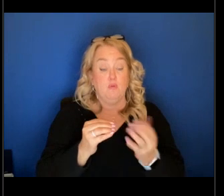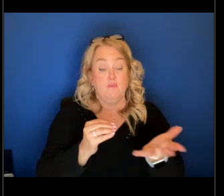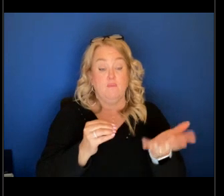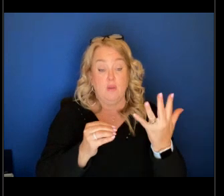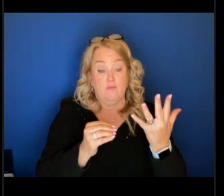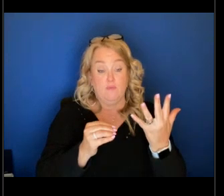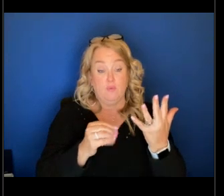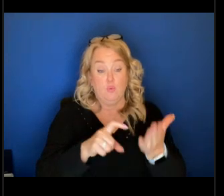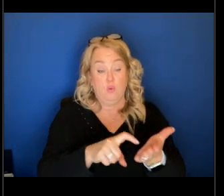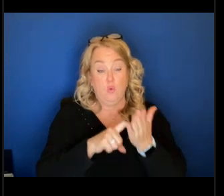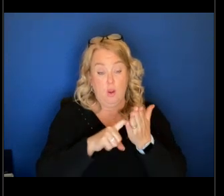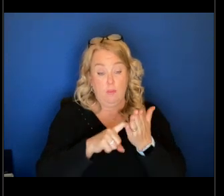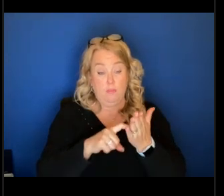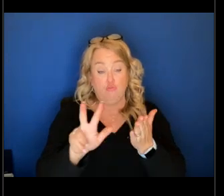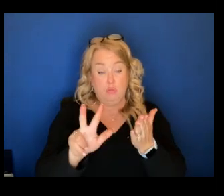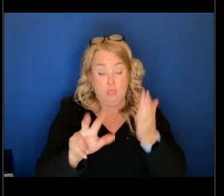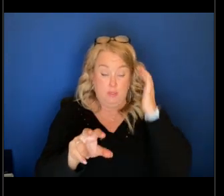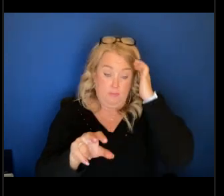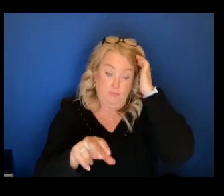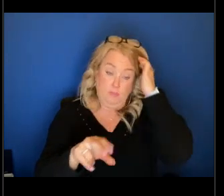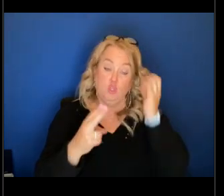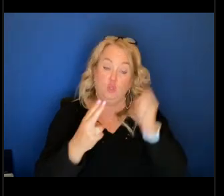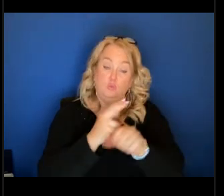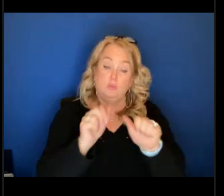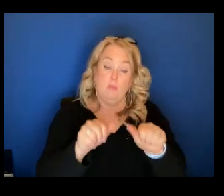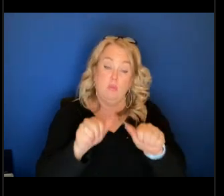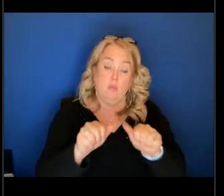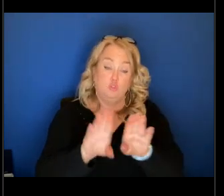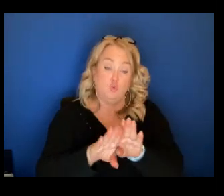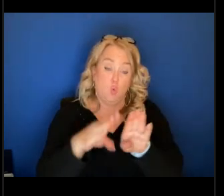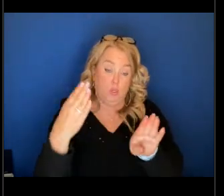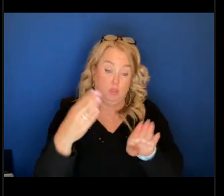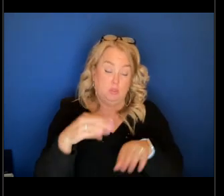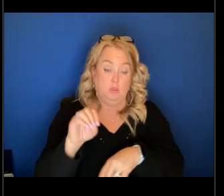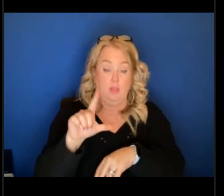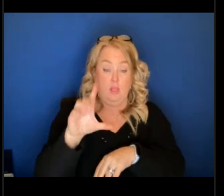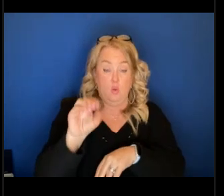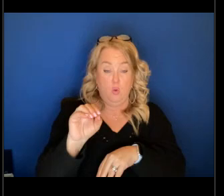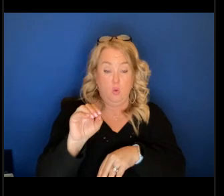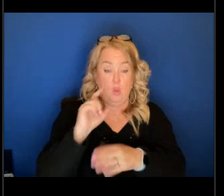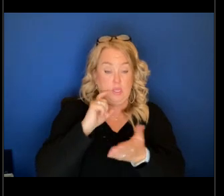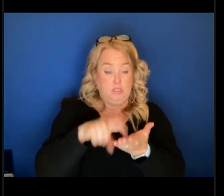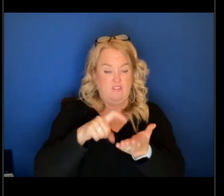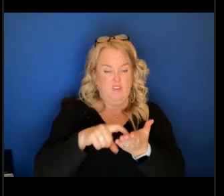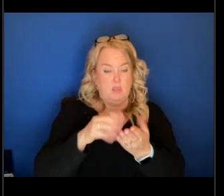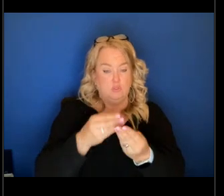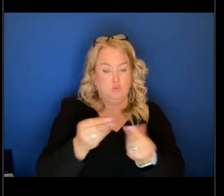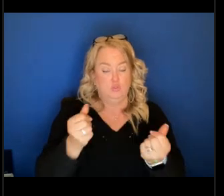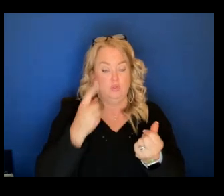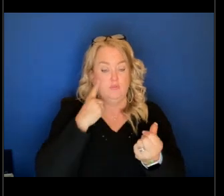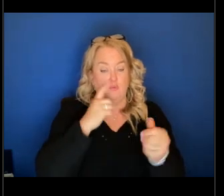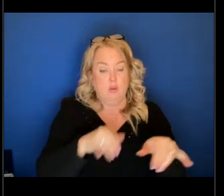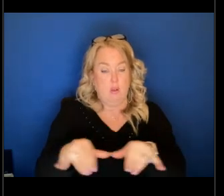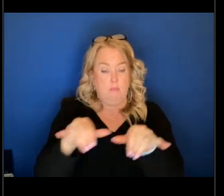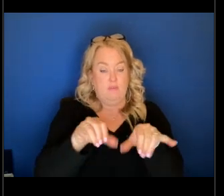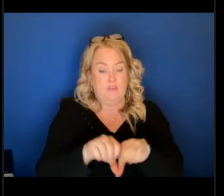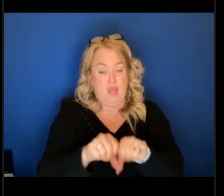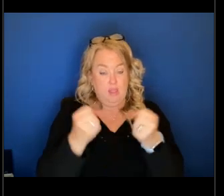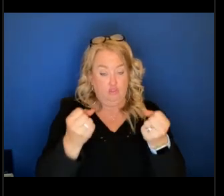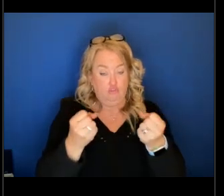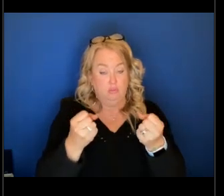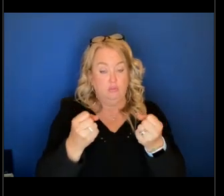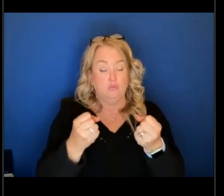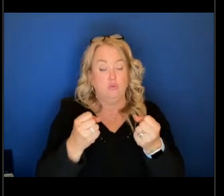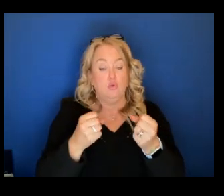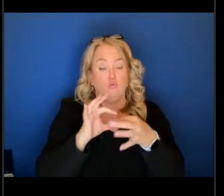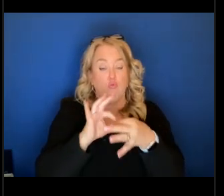5, requirement 3, usable doors. ELO, identify solutions to common violations